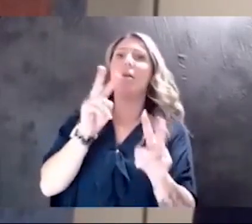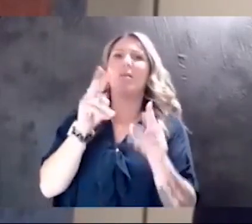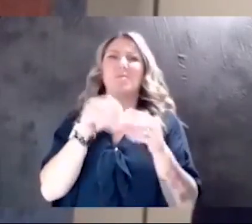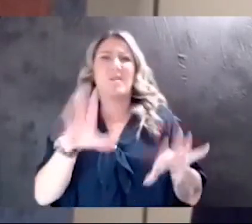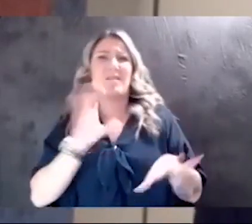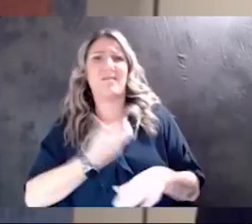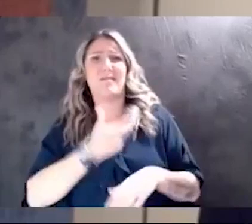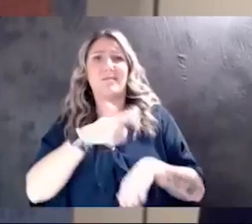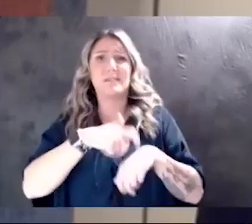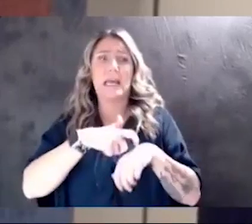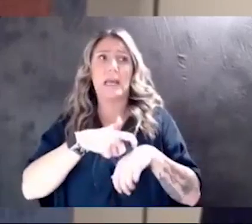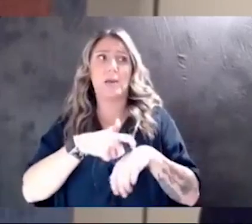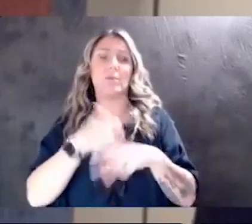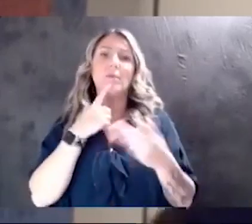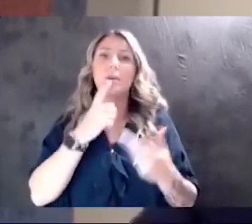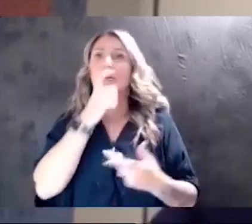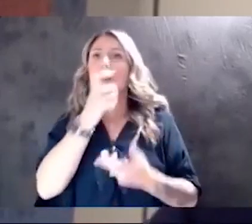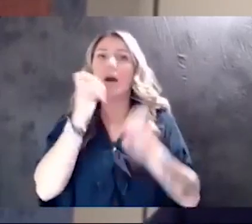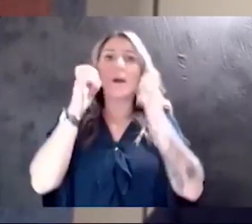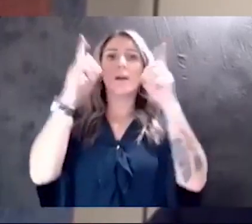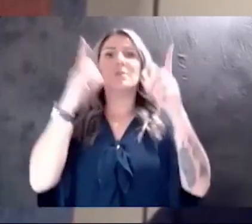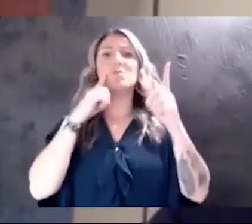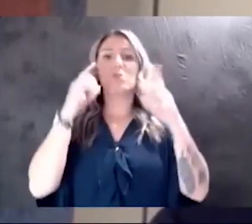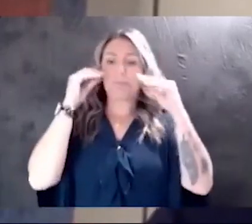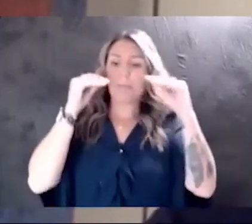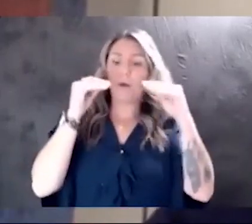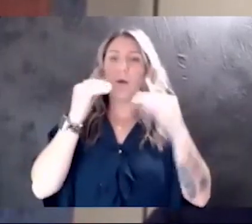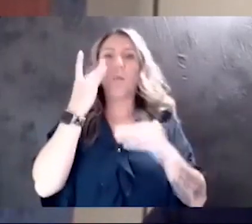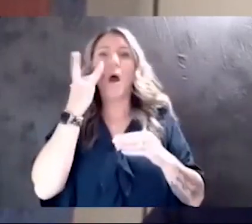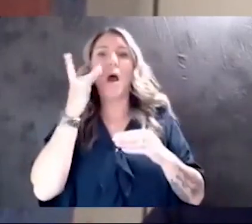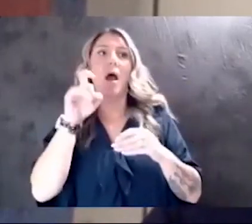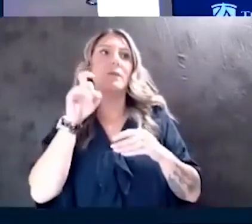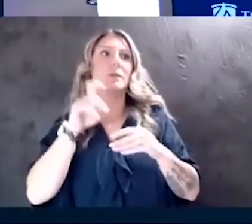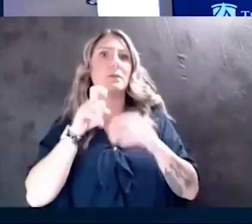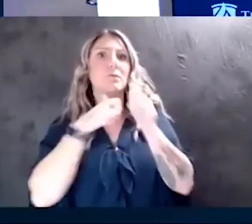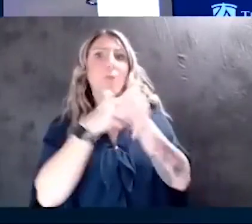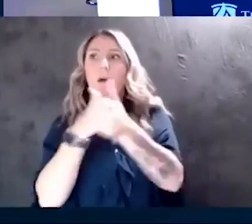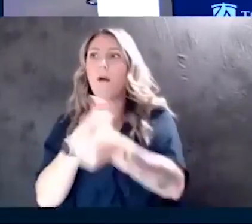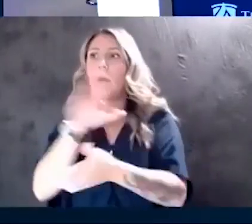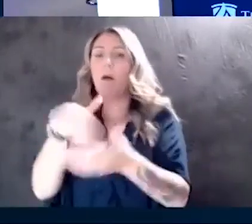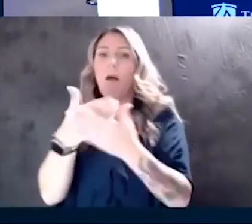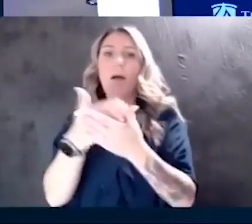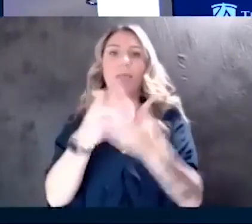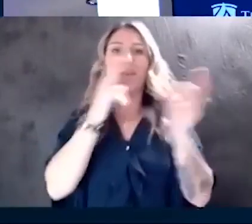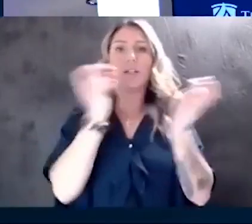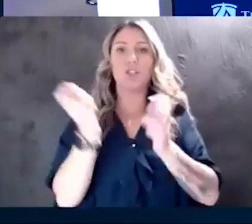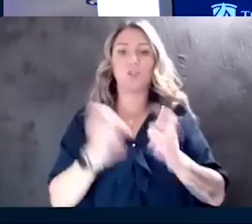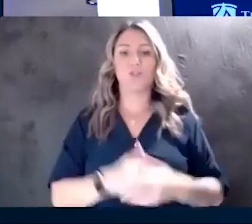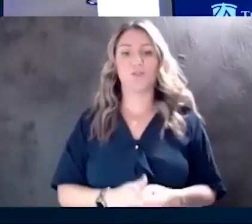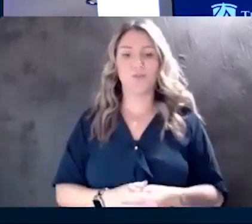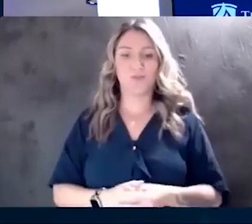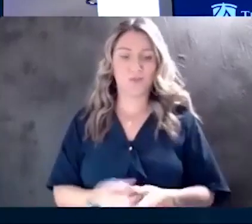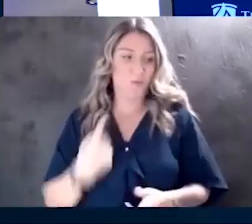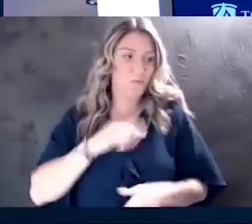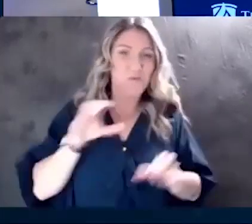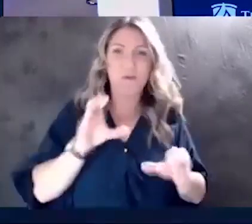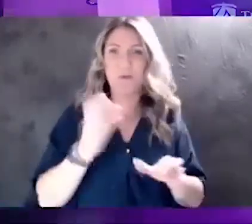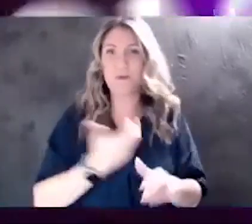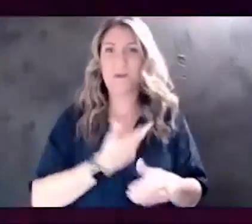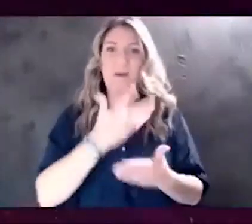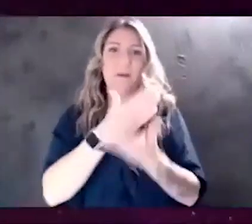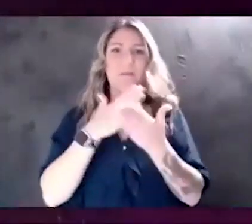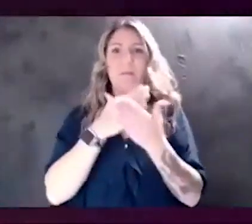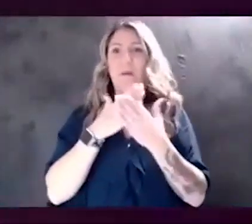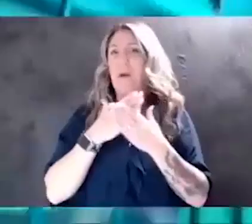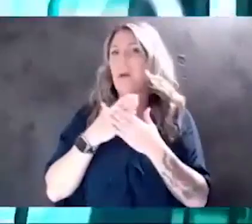not educating kids by having to police all these issues. All right, we're going to help you by trying to do our part in the home. Okay, so Jill, I know